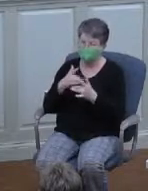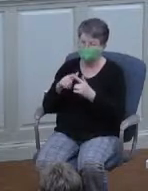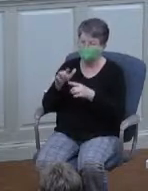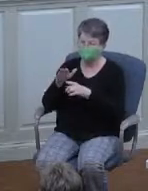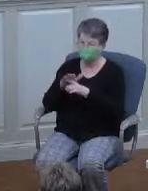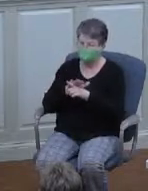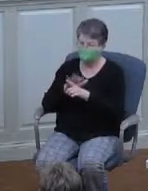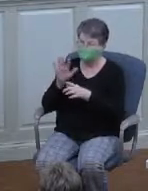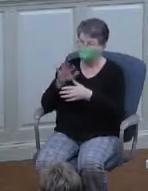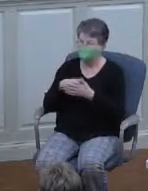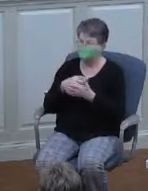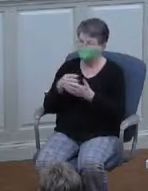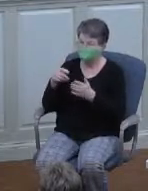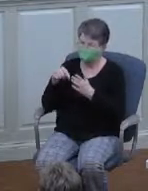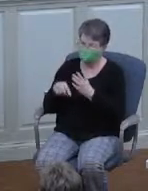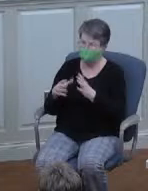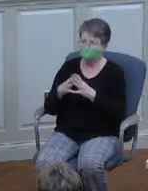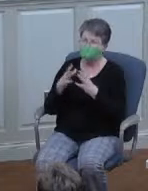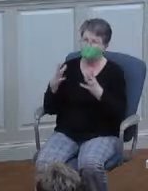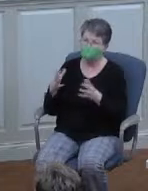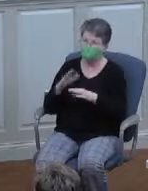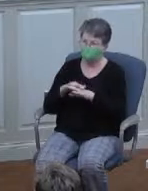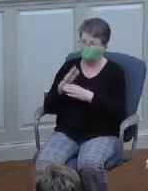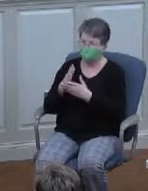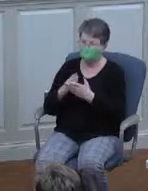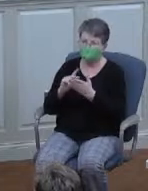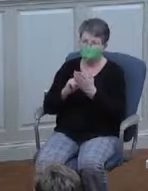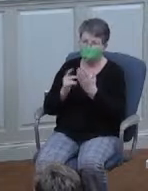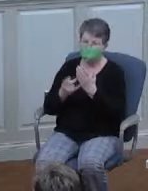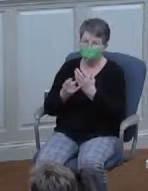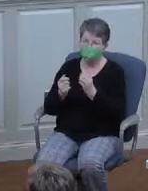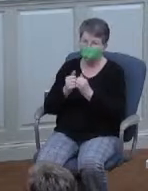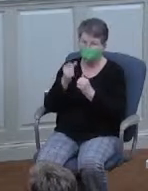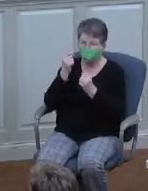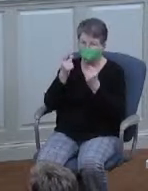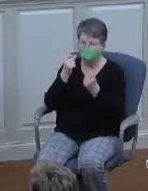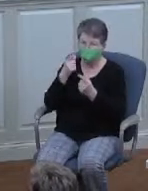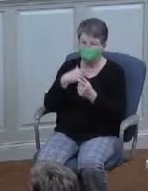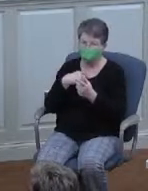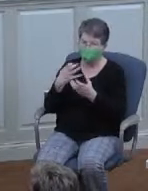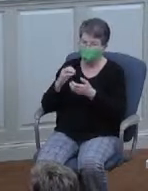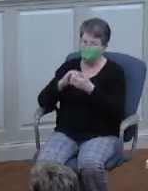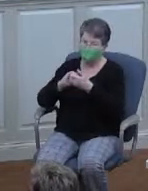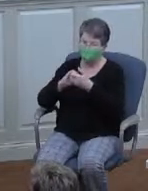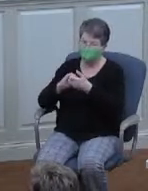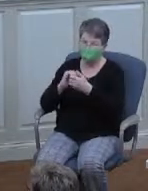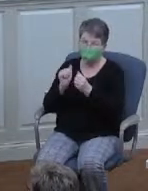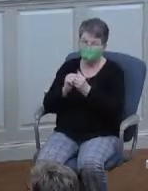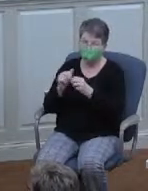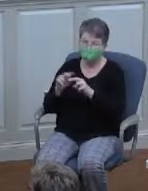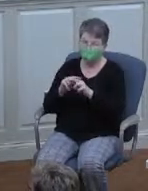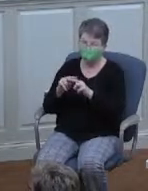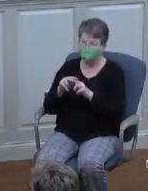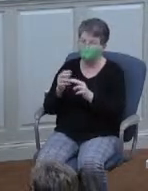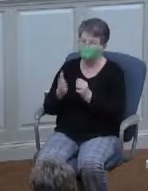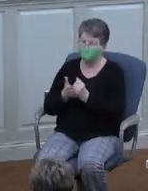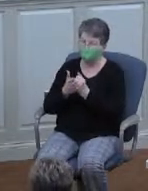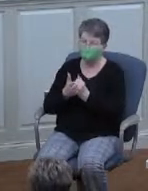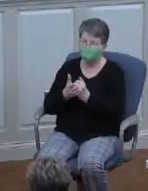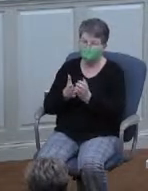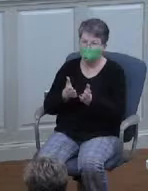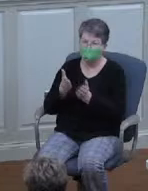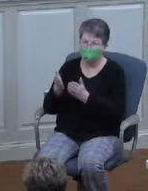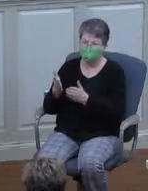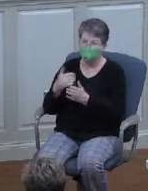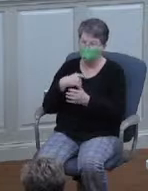your schedule down tremendously on some projects. And with the understanding that we want a partnership with the railroad to help deliver this project, we'll probably be reaching out to